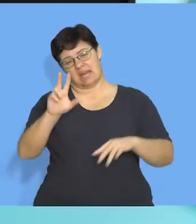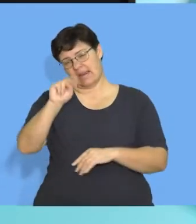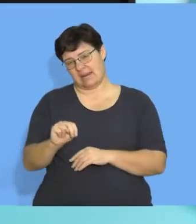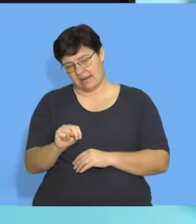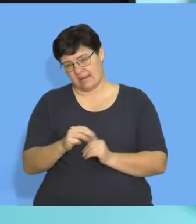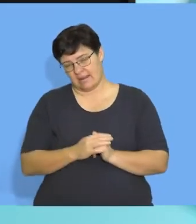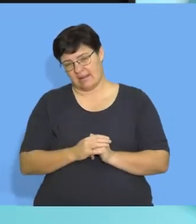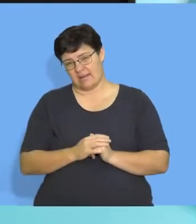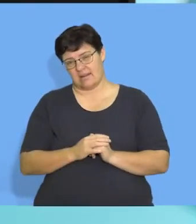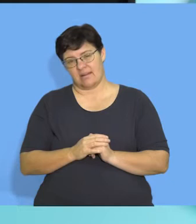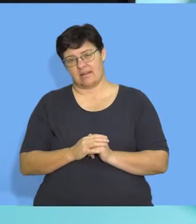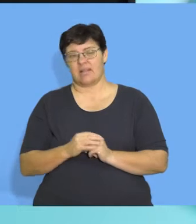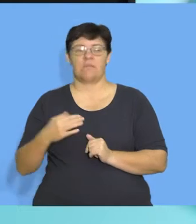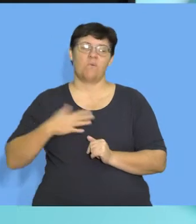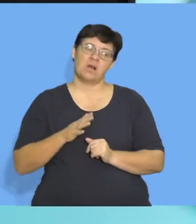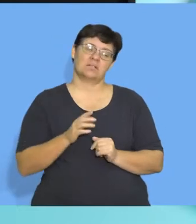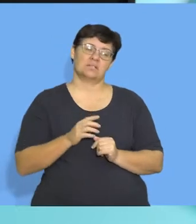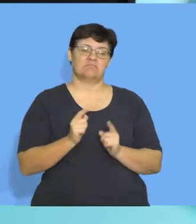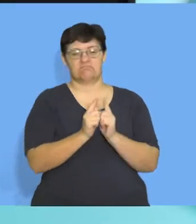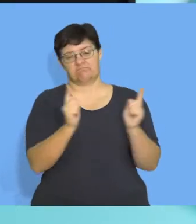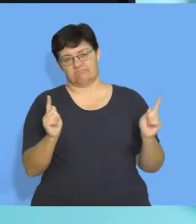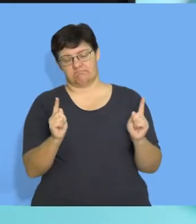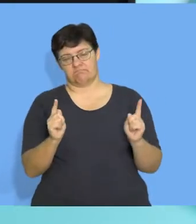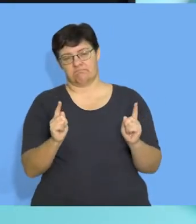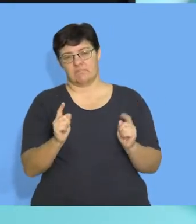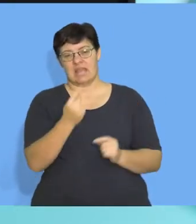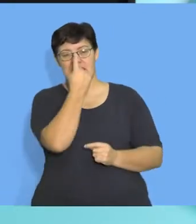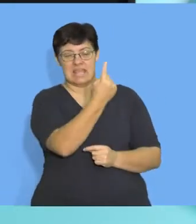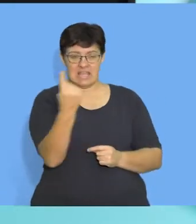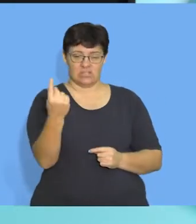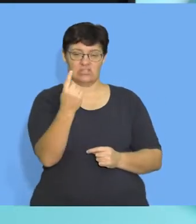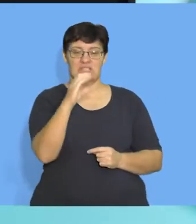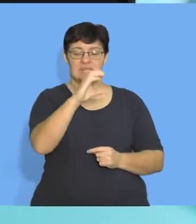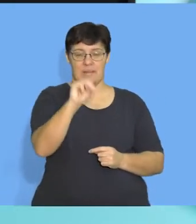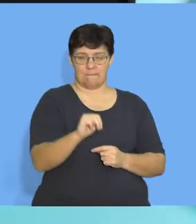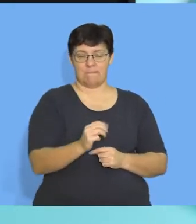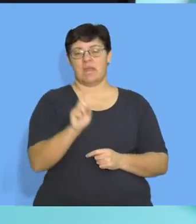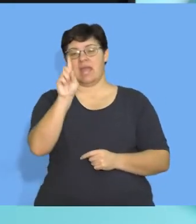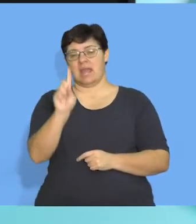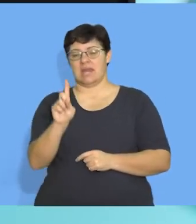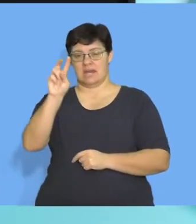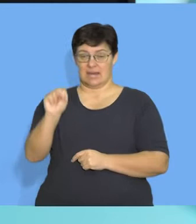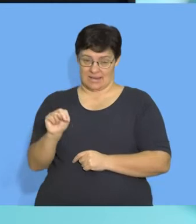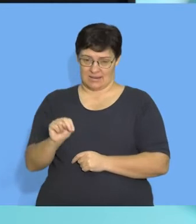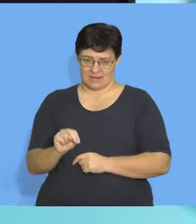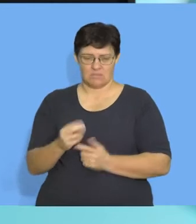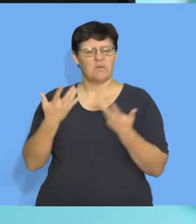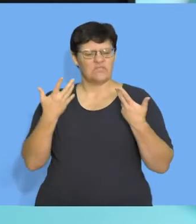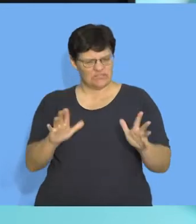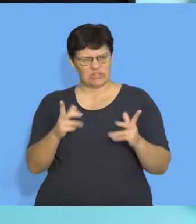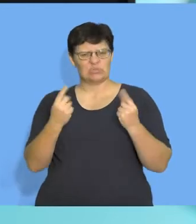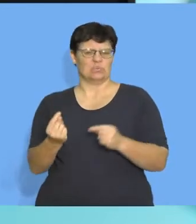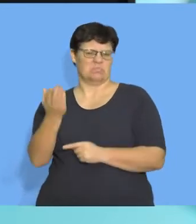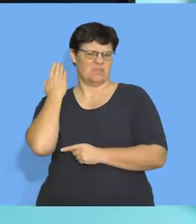I want the length of the arrow to be that every centimeter equals 1 newton. You've done that in other